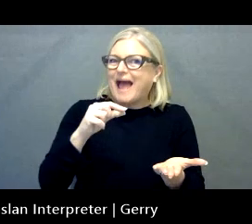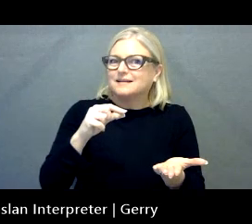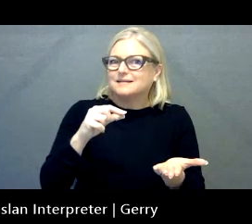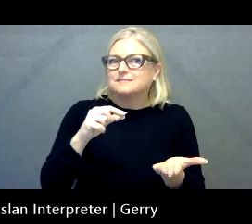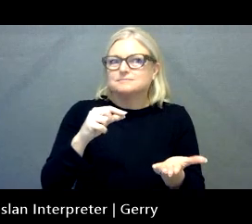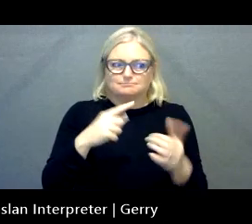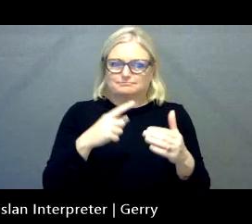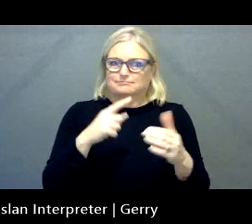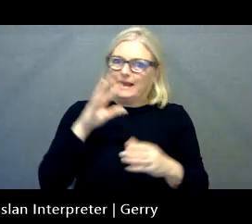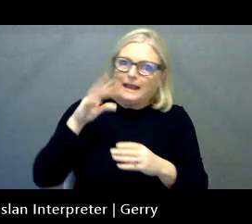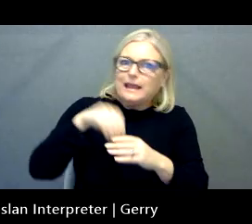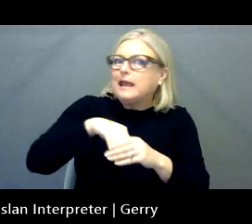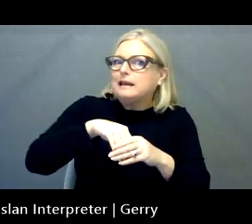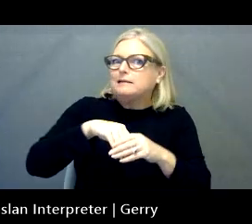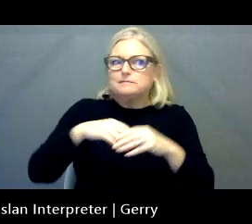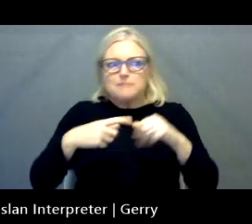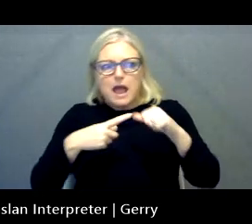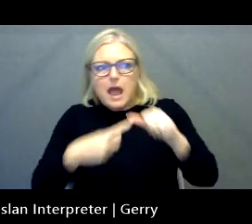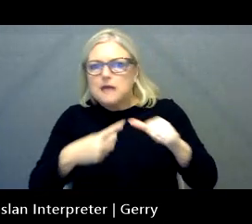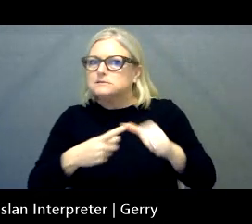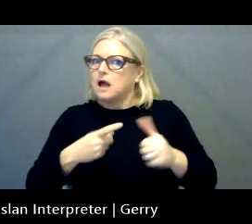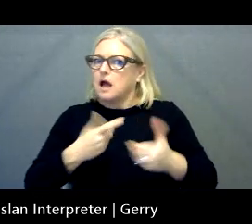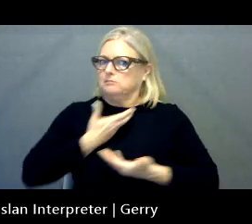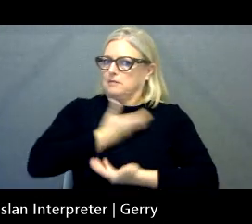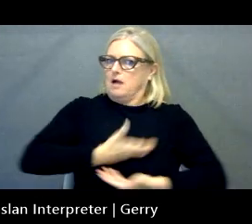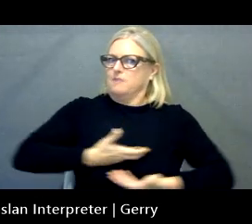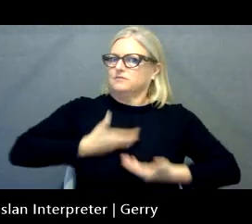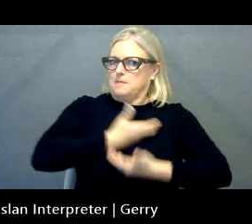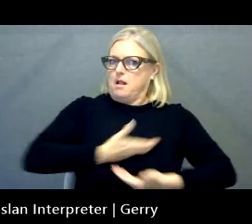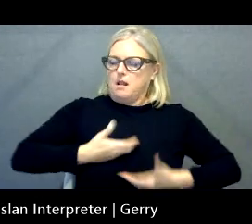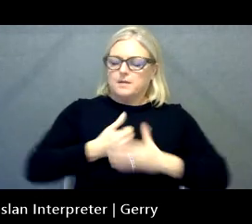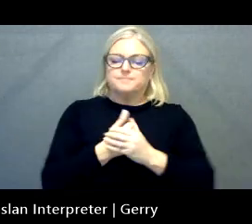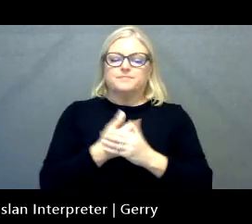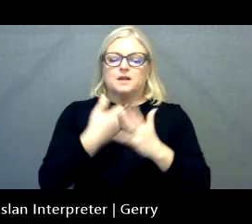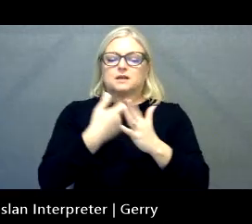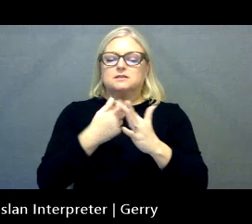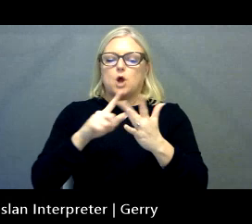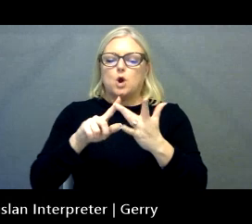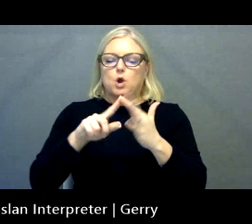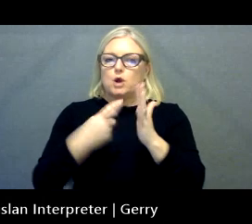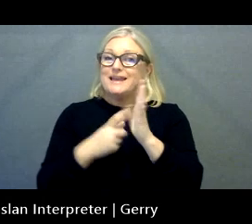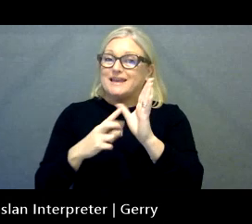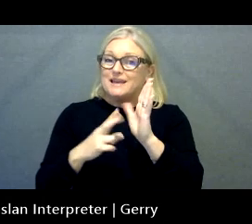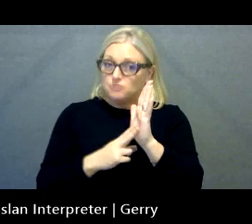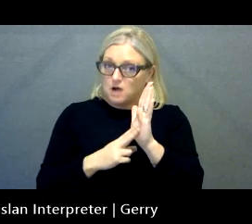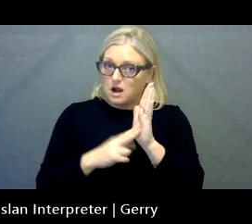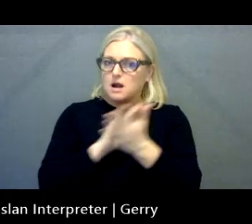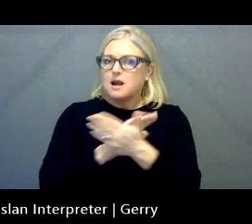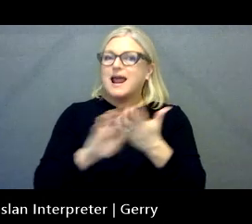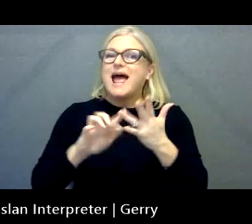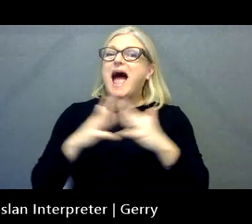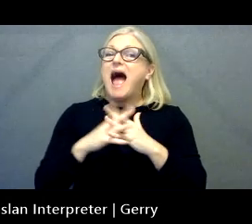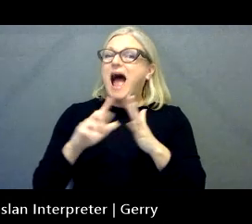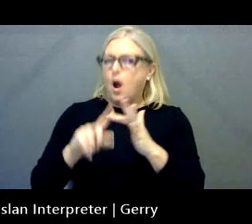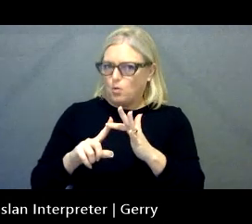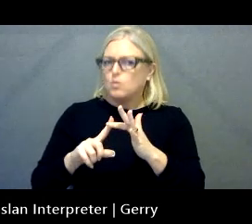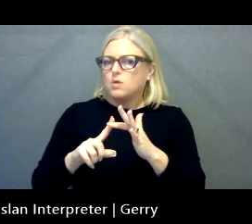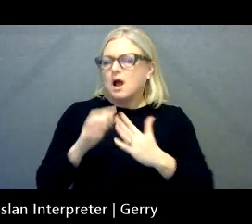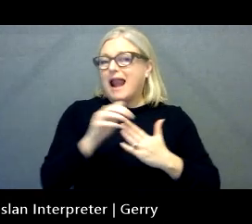phase that was led by Kieran Howe, was really understanding how